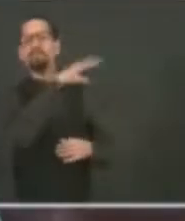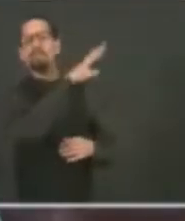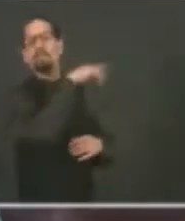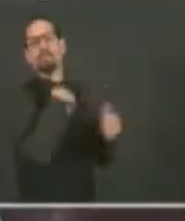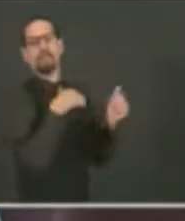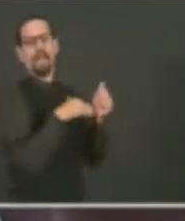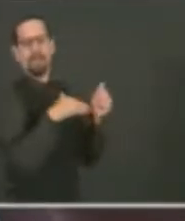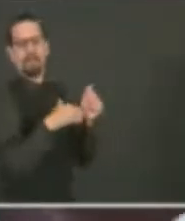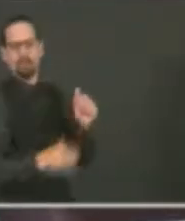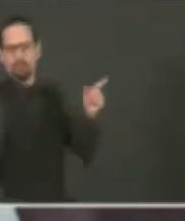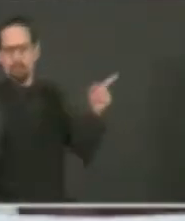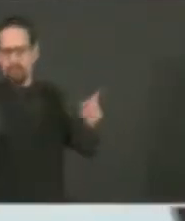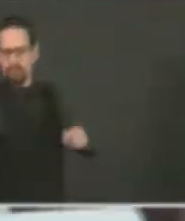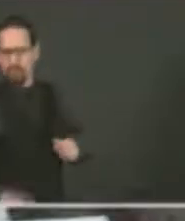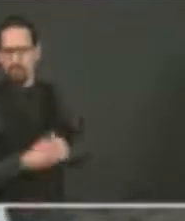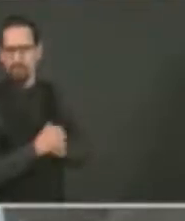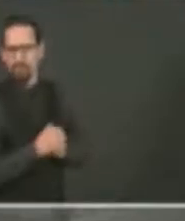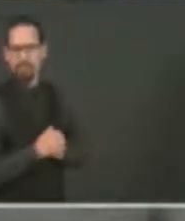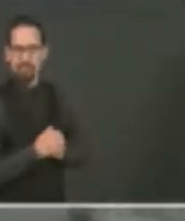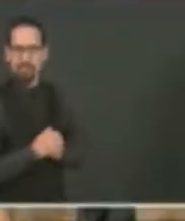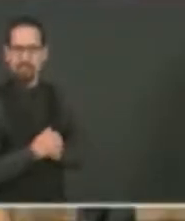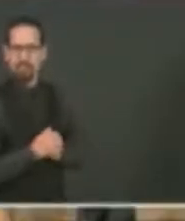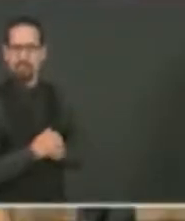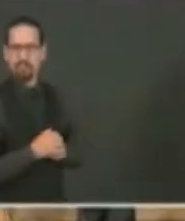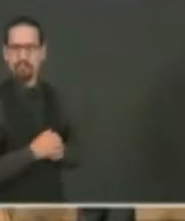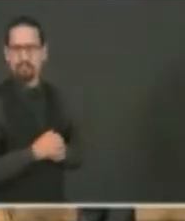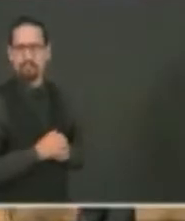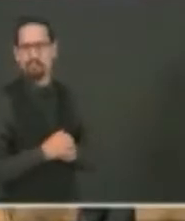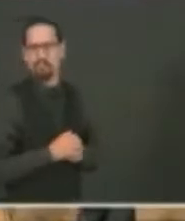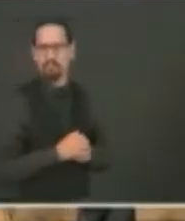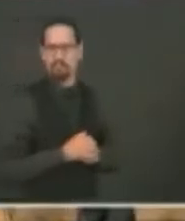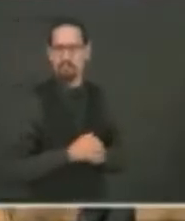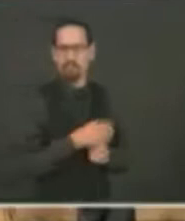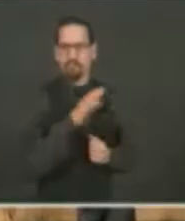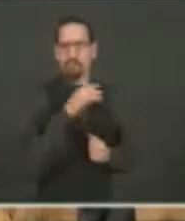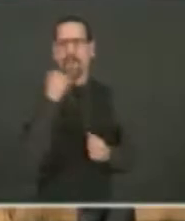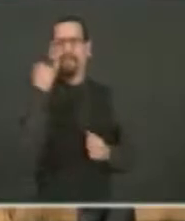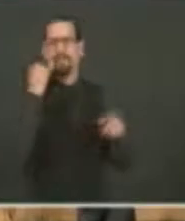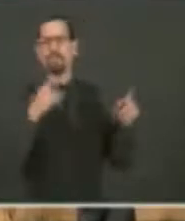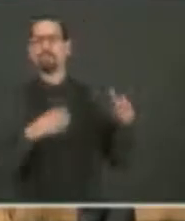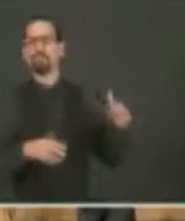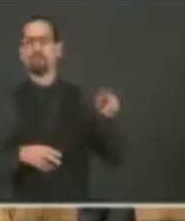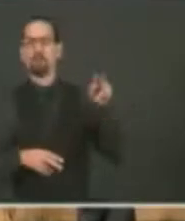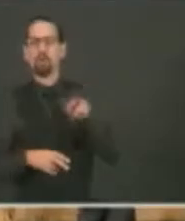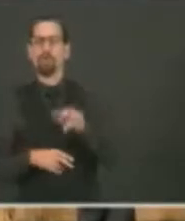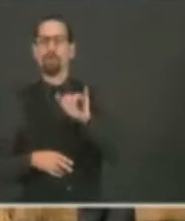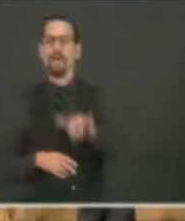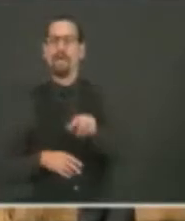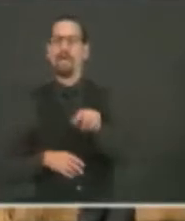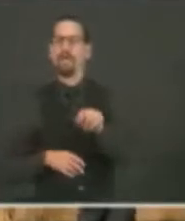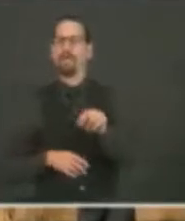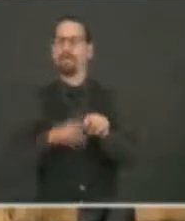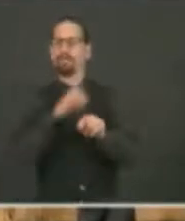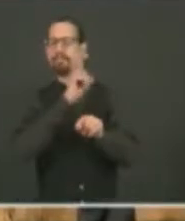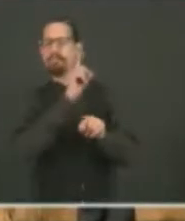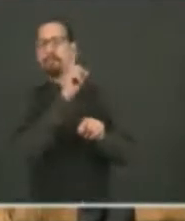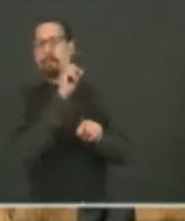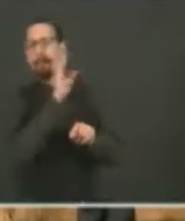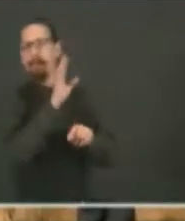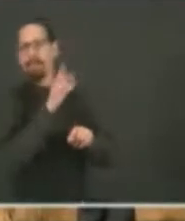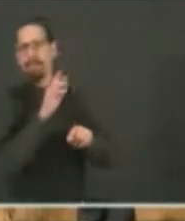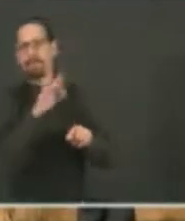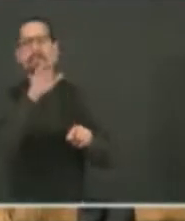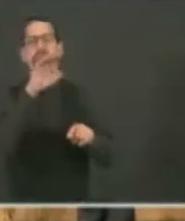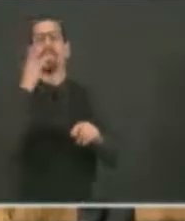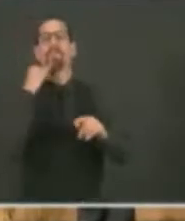Thank you. Doctor, looking at the group of people under 30 who have